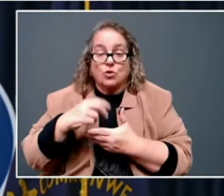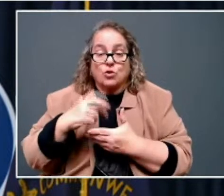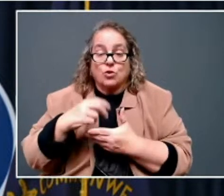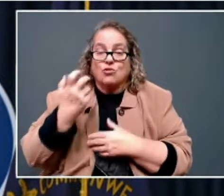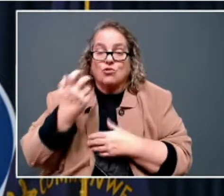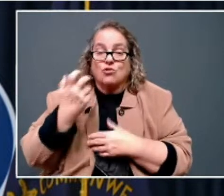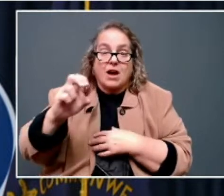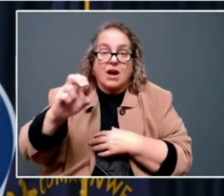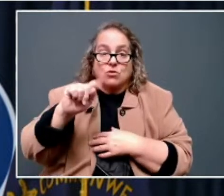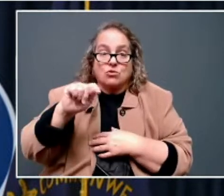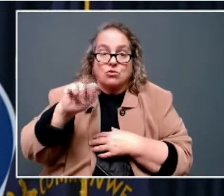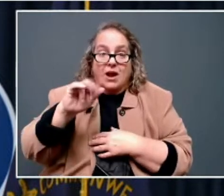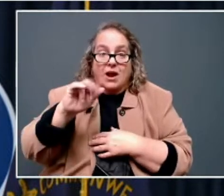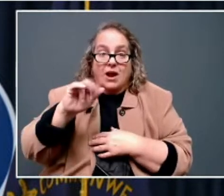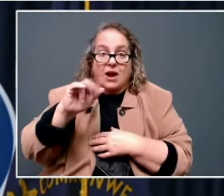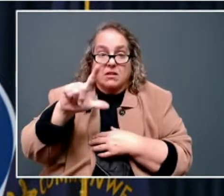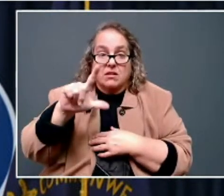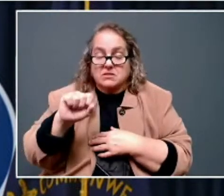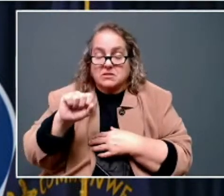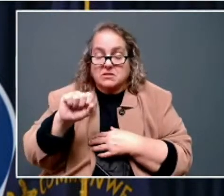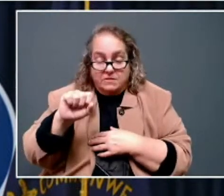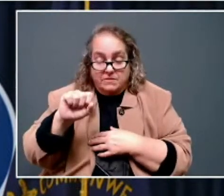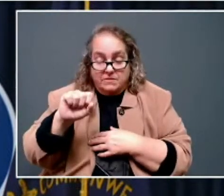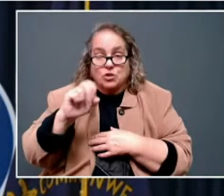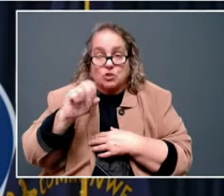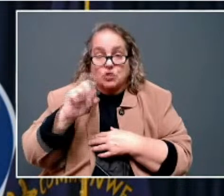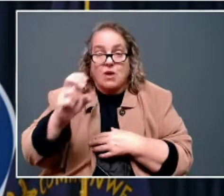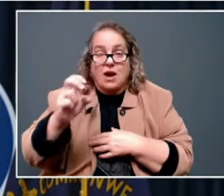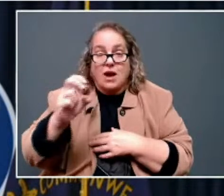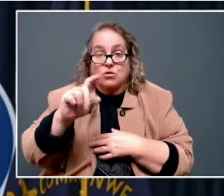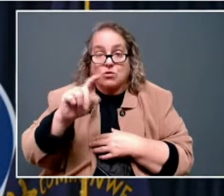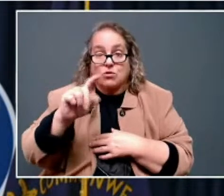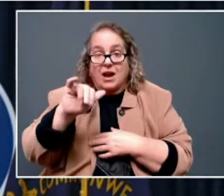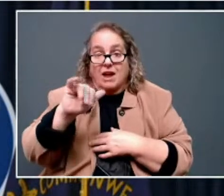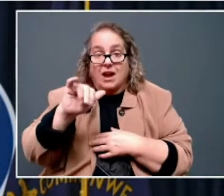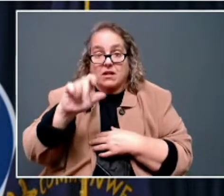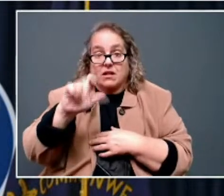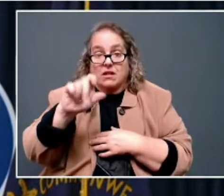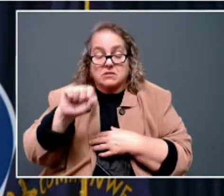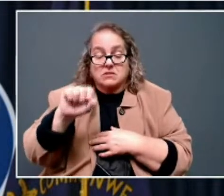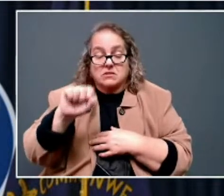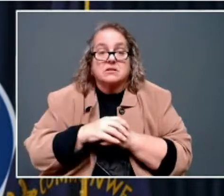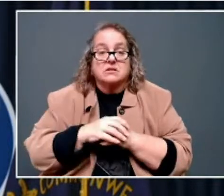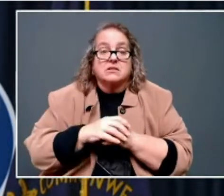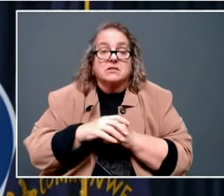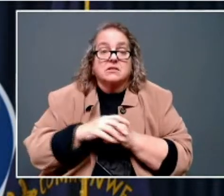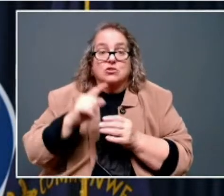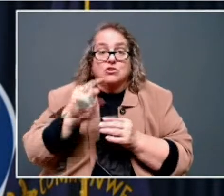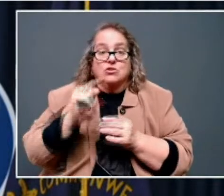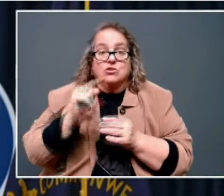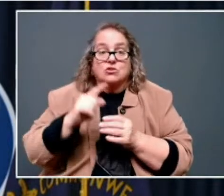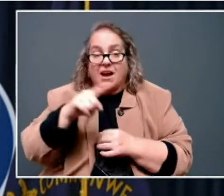that non-congregate sheltering for FEMA to recognize that it's reimbursable. So it's non-congregate